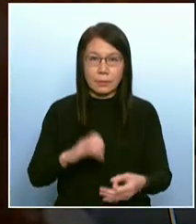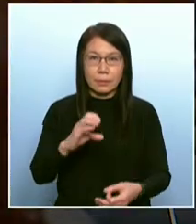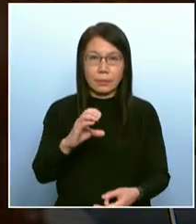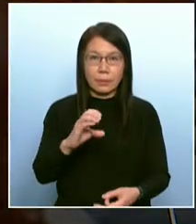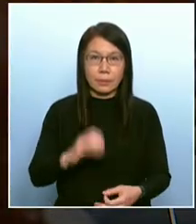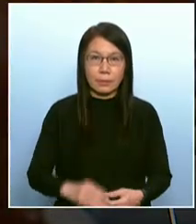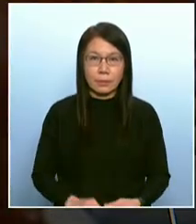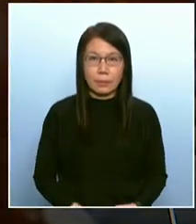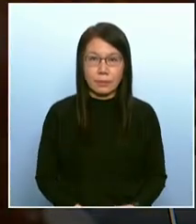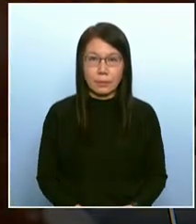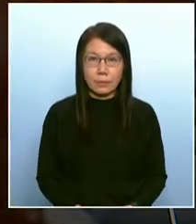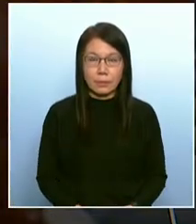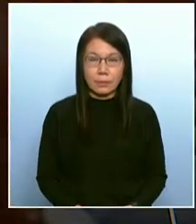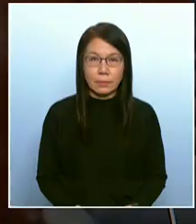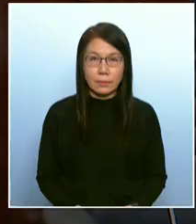Ronick Chan.